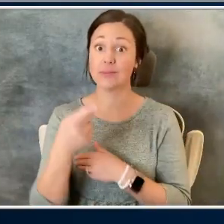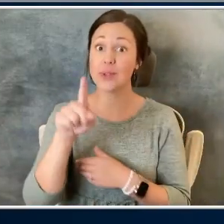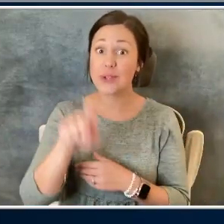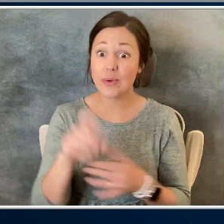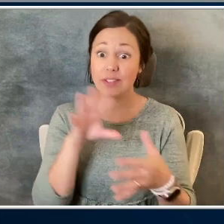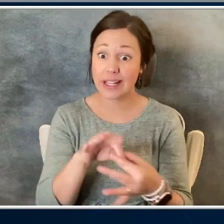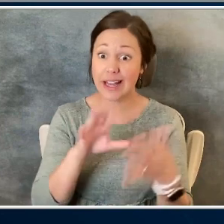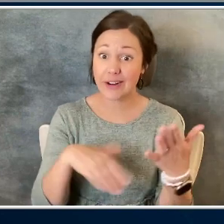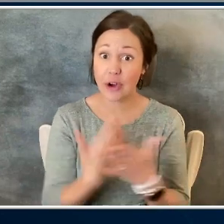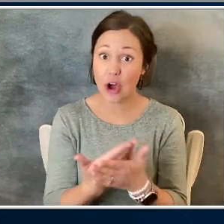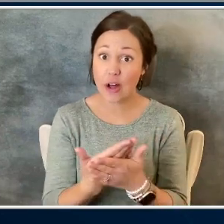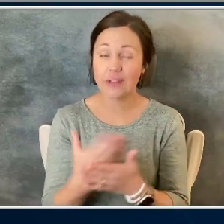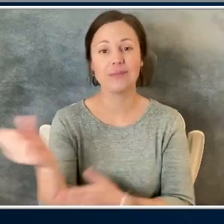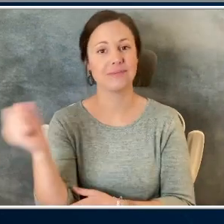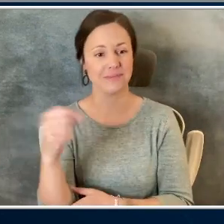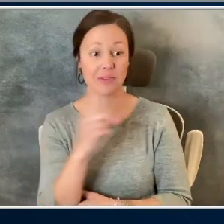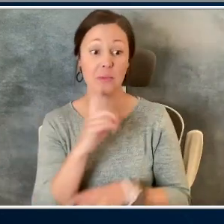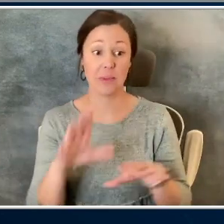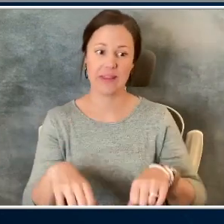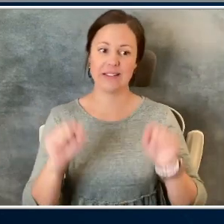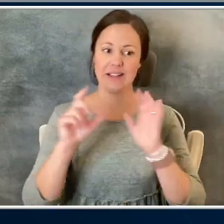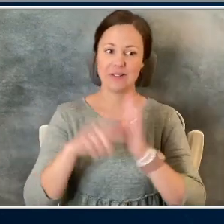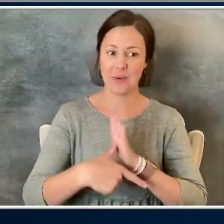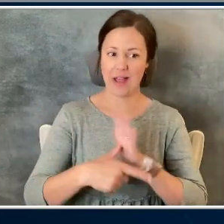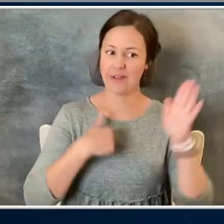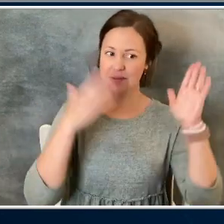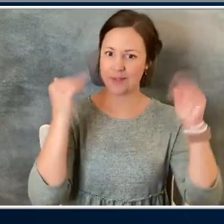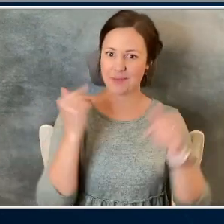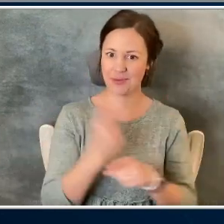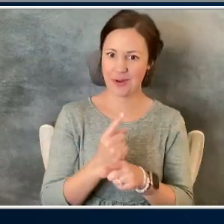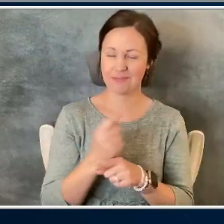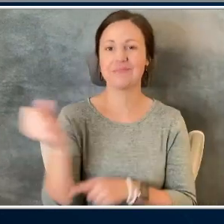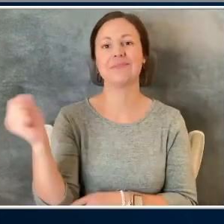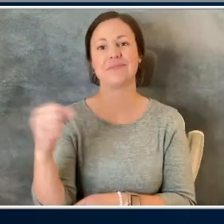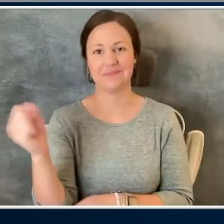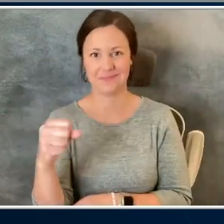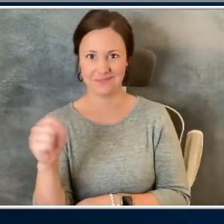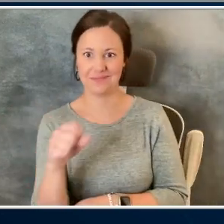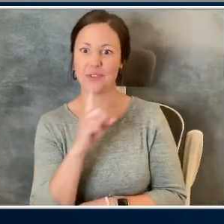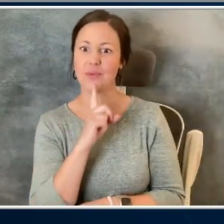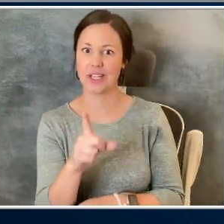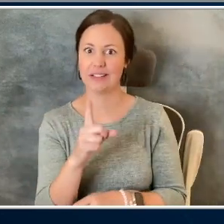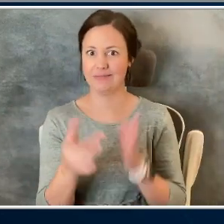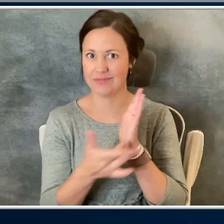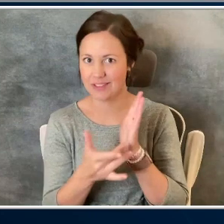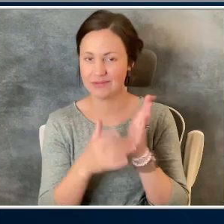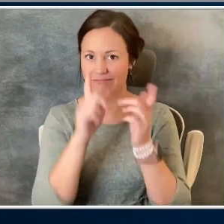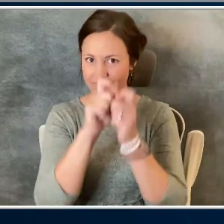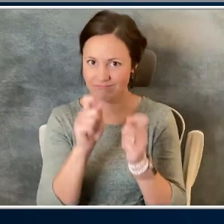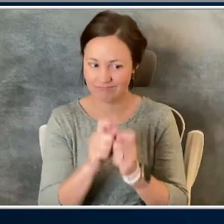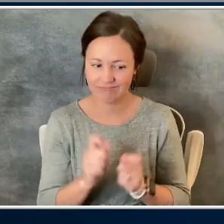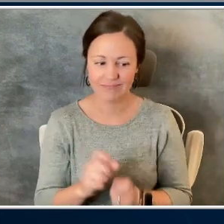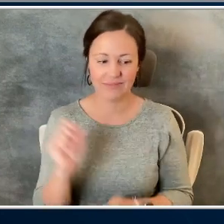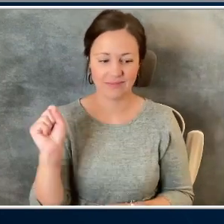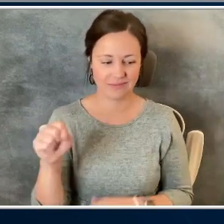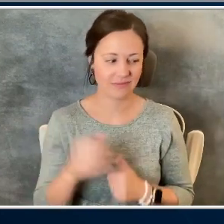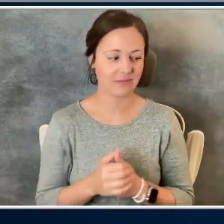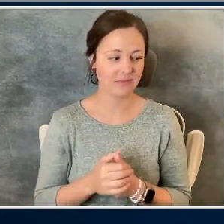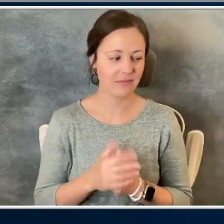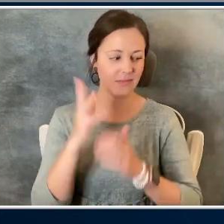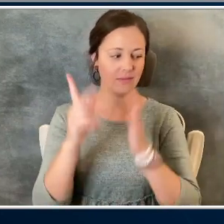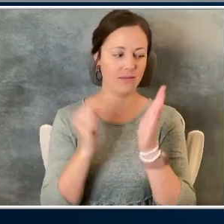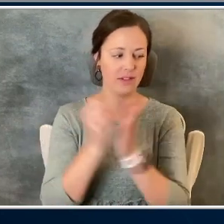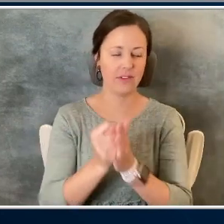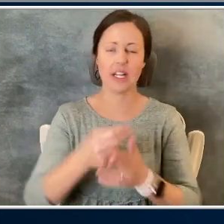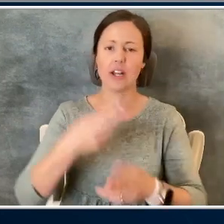So it takes a while, I expect, to do all that, huh? It is definitely technical, yes. Yeah. Now, the video mentioned there were challenges in